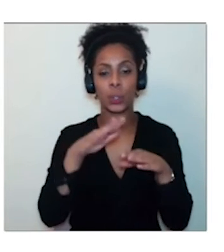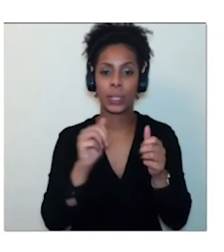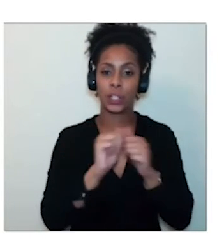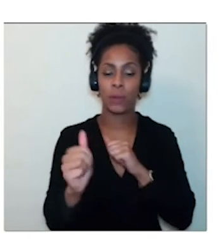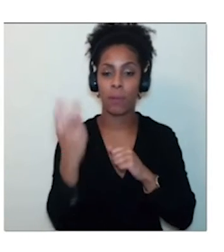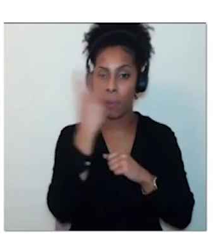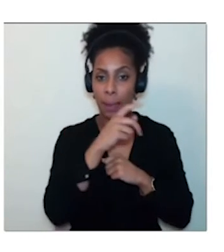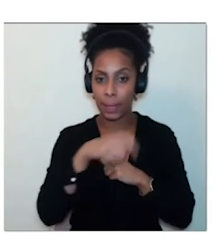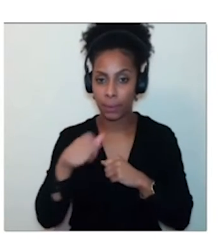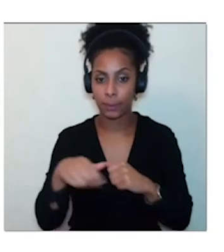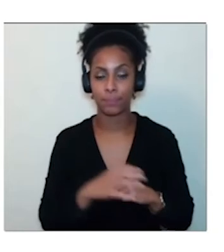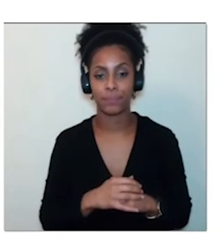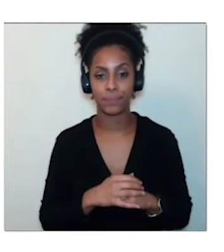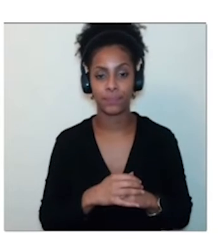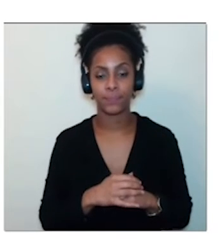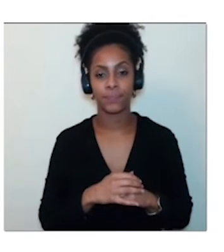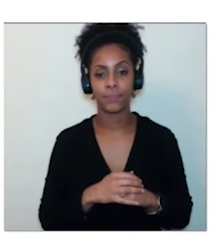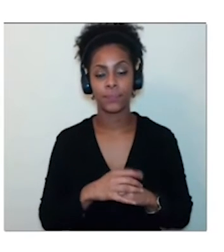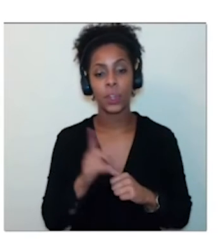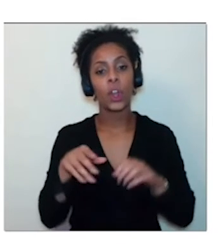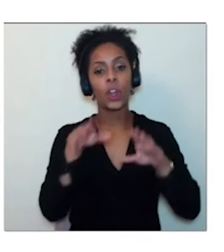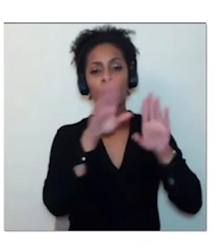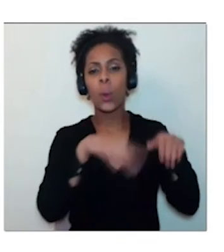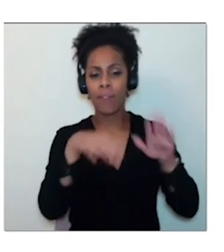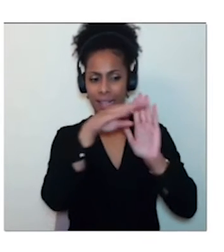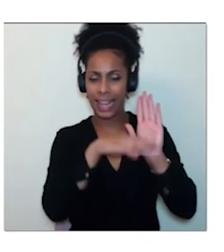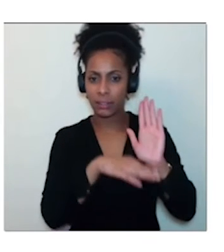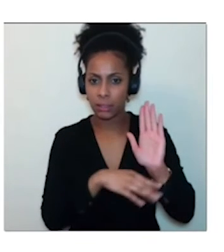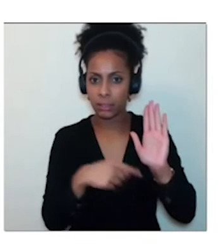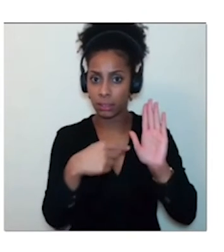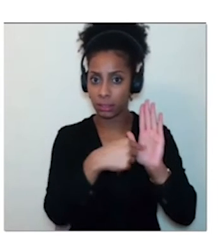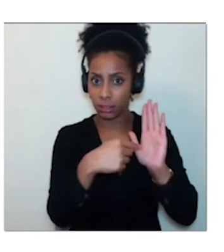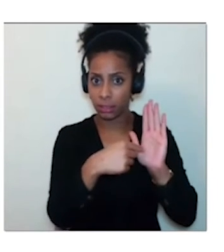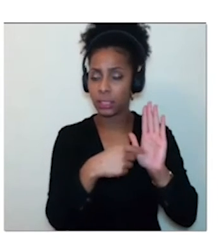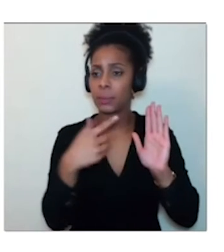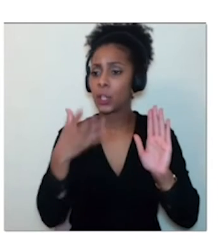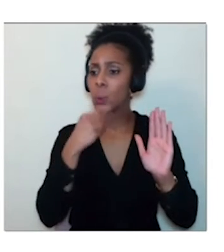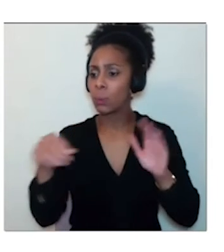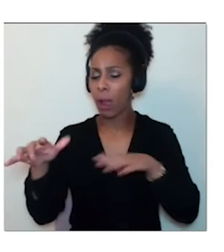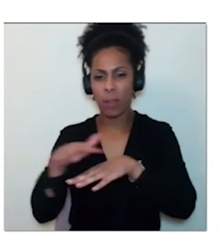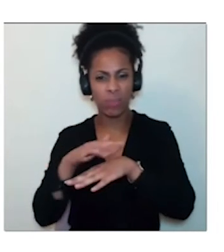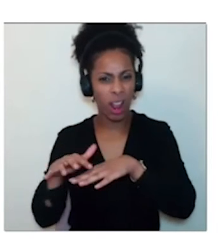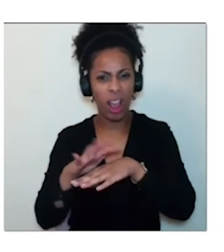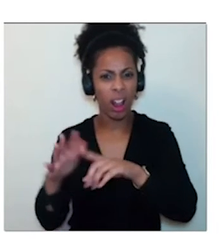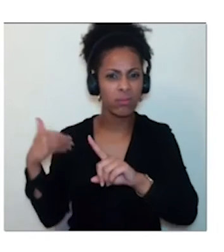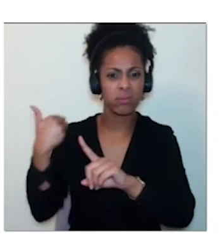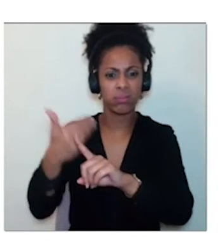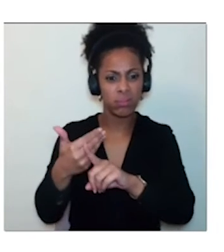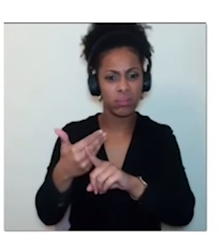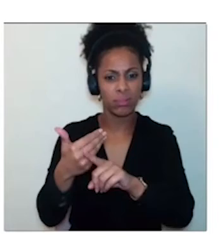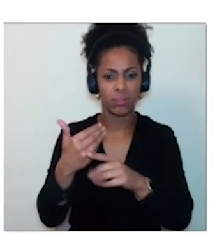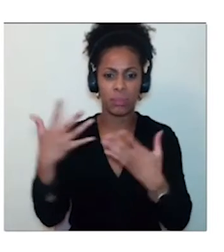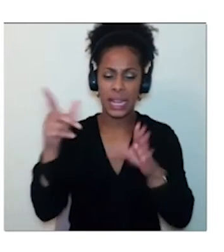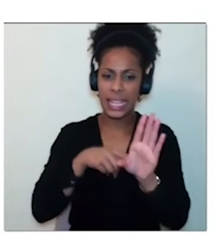English Braille was developed over a number of years by ICEB, International Council on English Braille, and